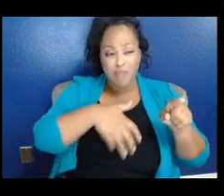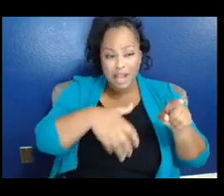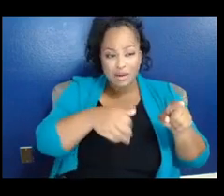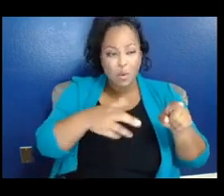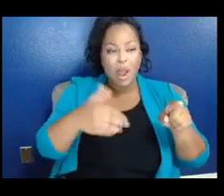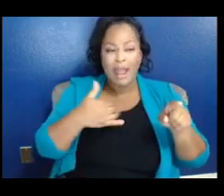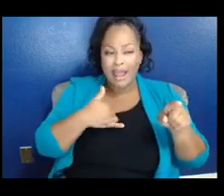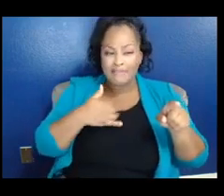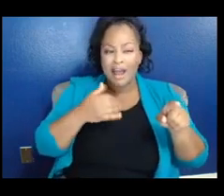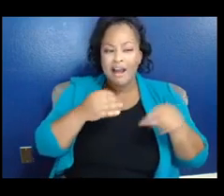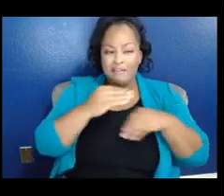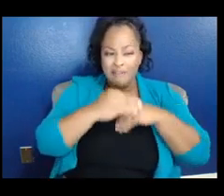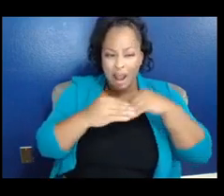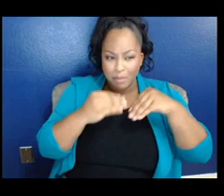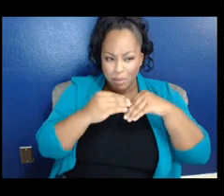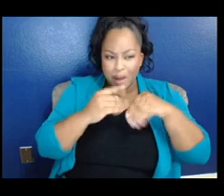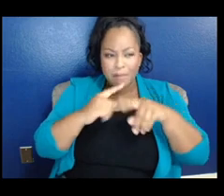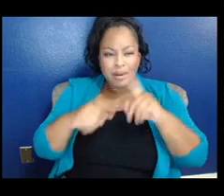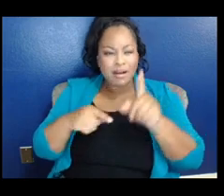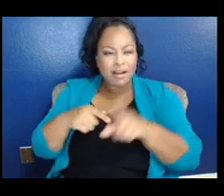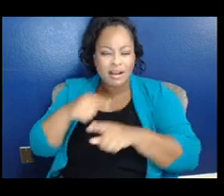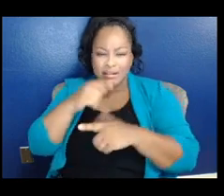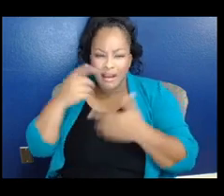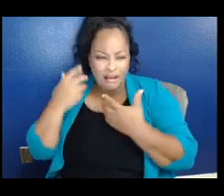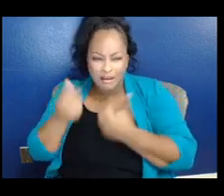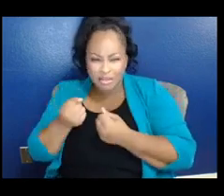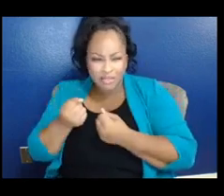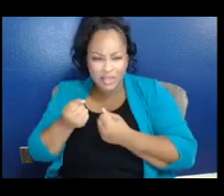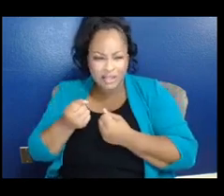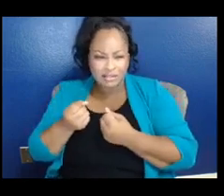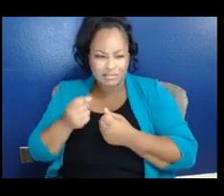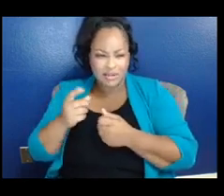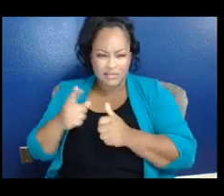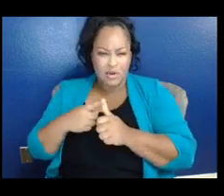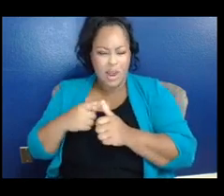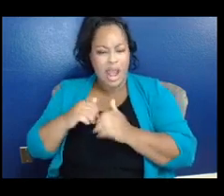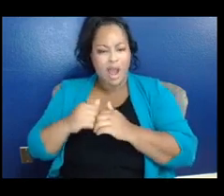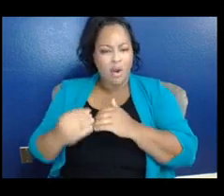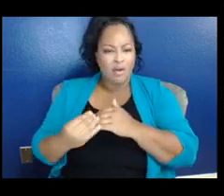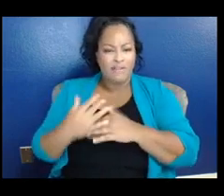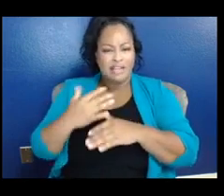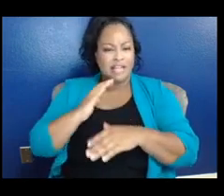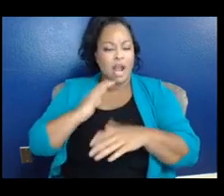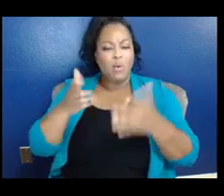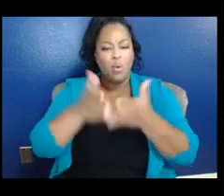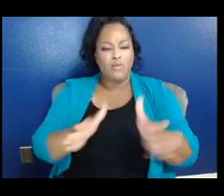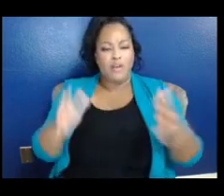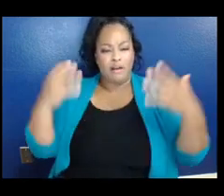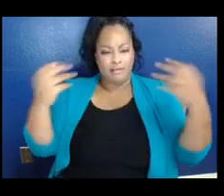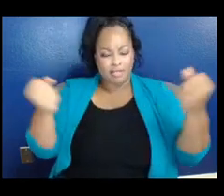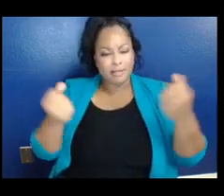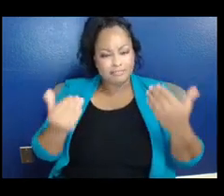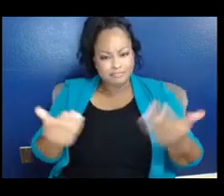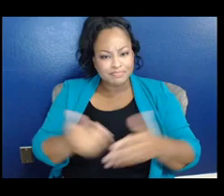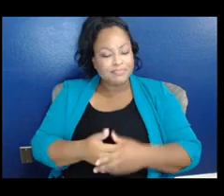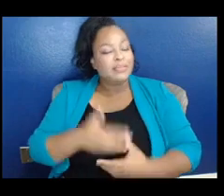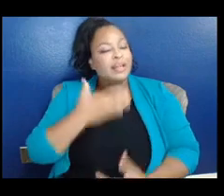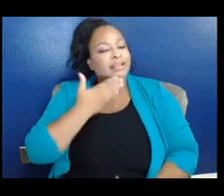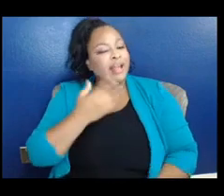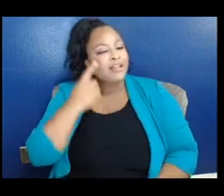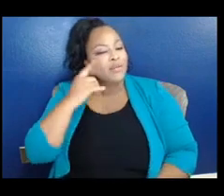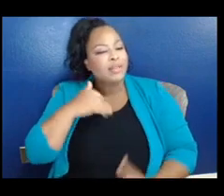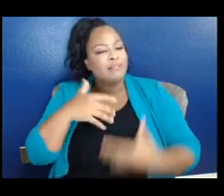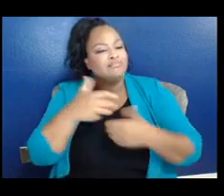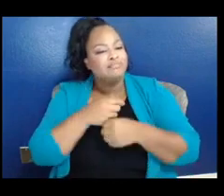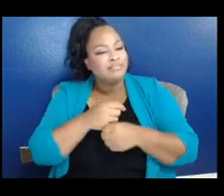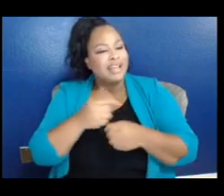being pregnant or having fibroids and not being healthy to begin with, and how that affects our overall health. Thank you